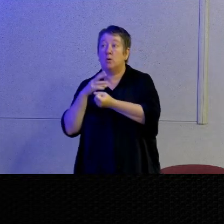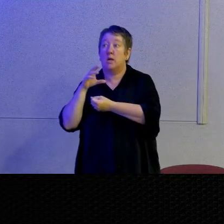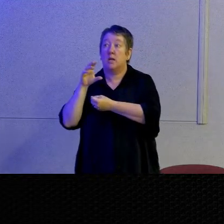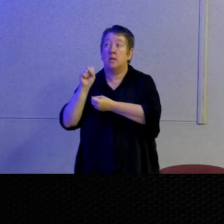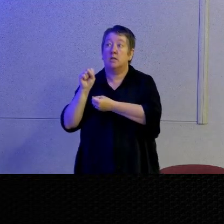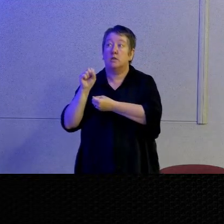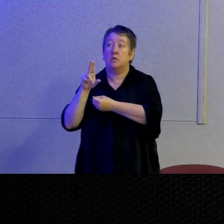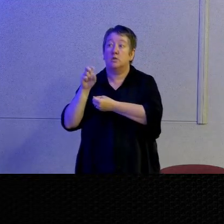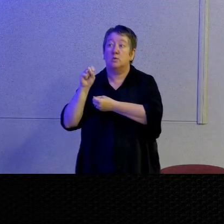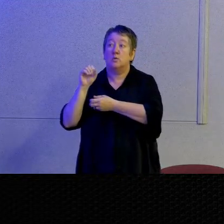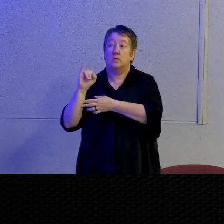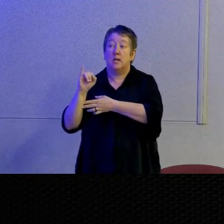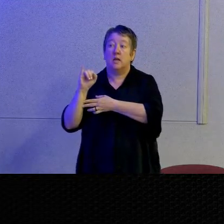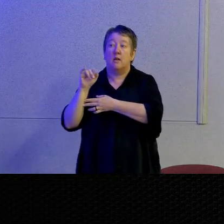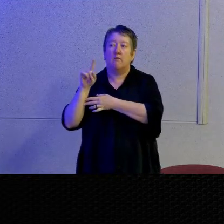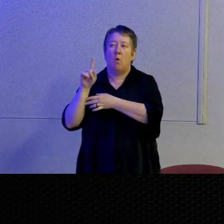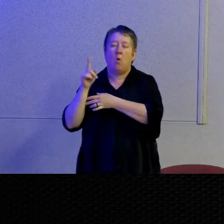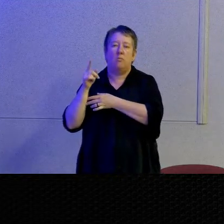the LHC.